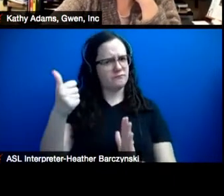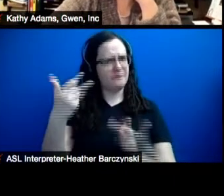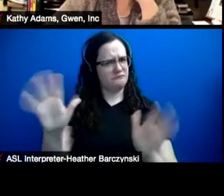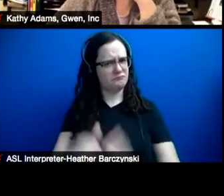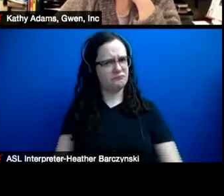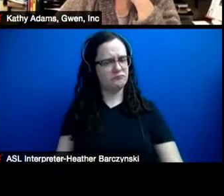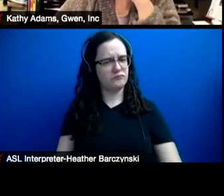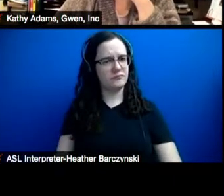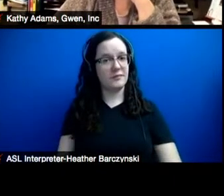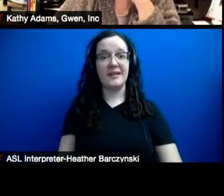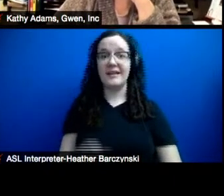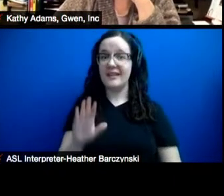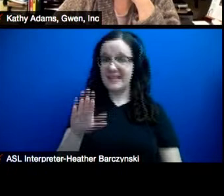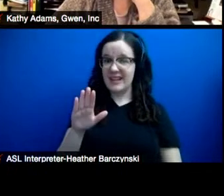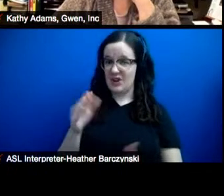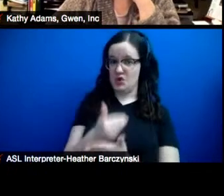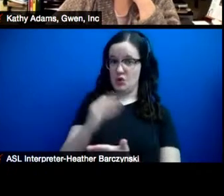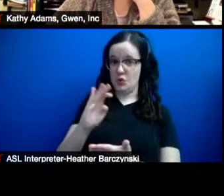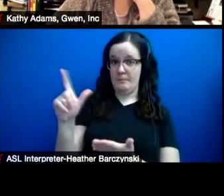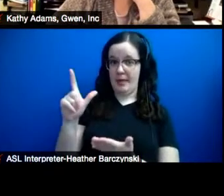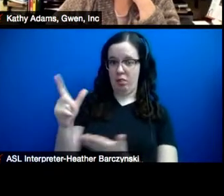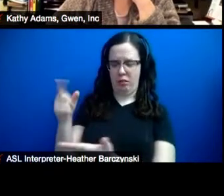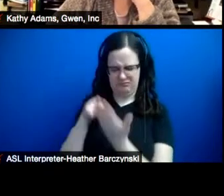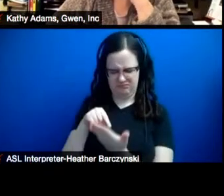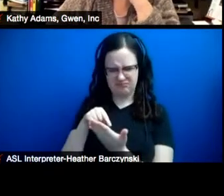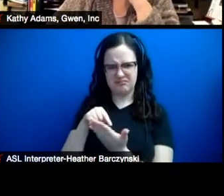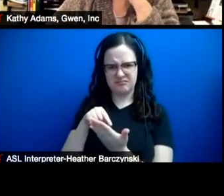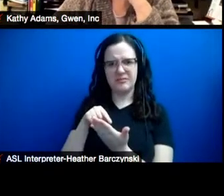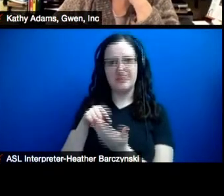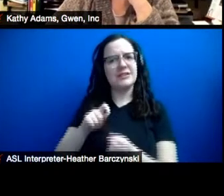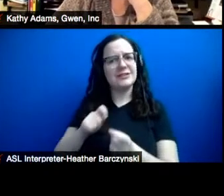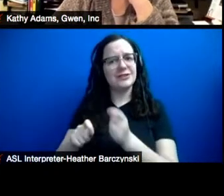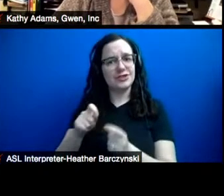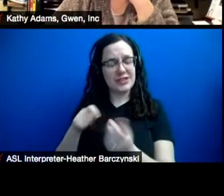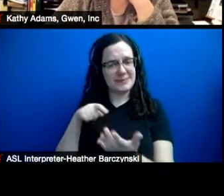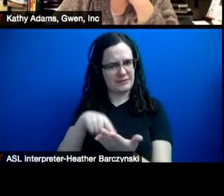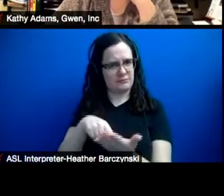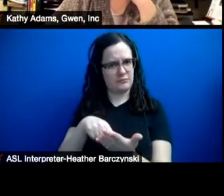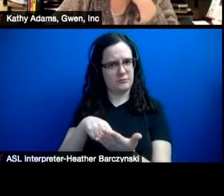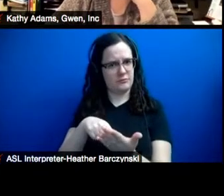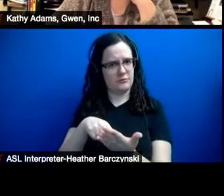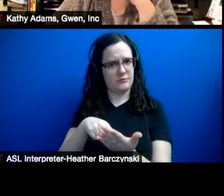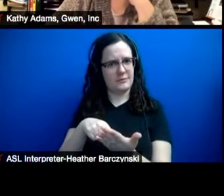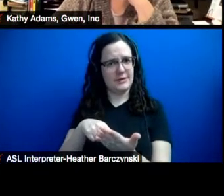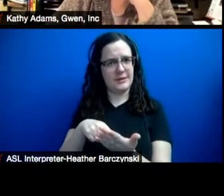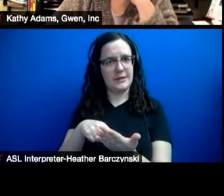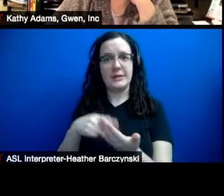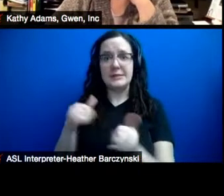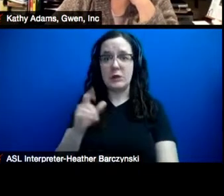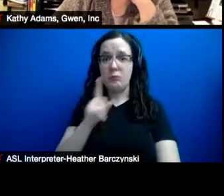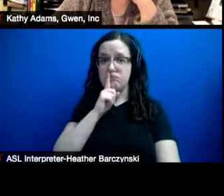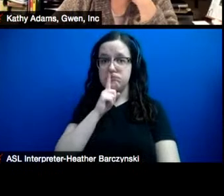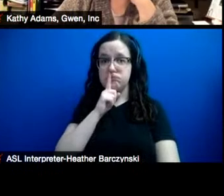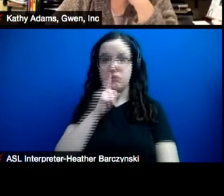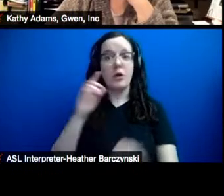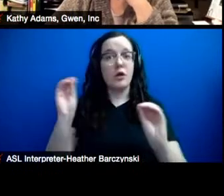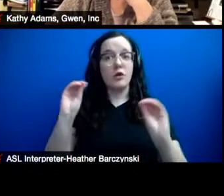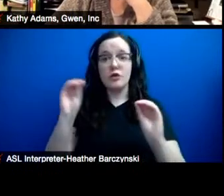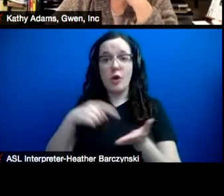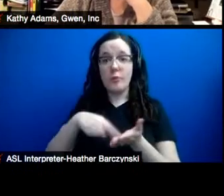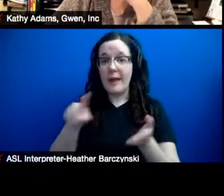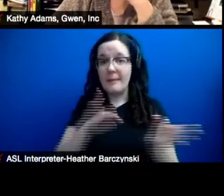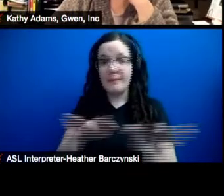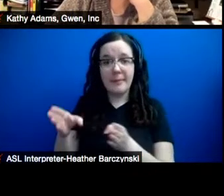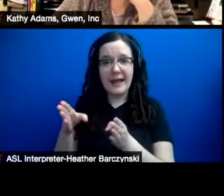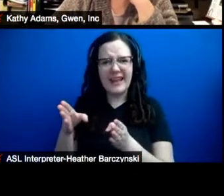case, those new bills, not only don't say anything about a payment plan, but they